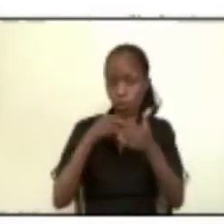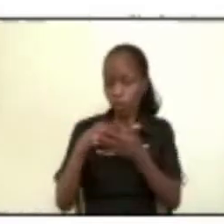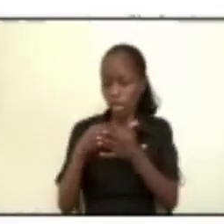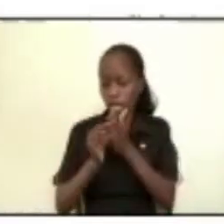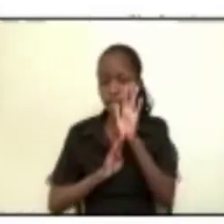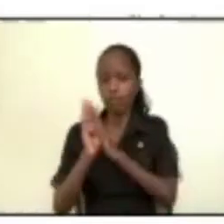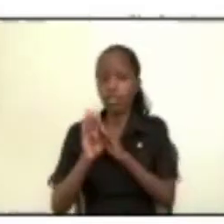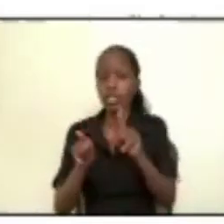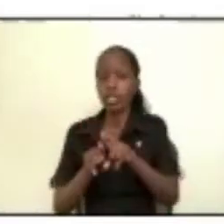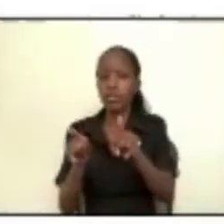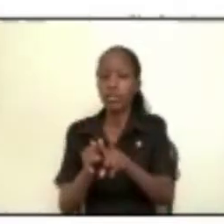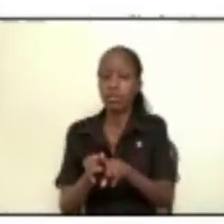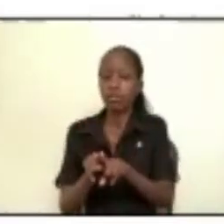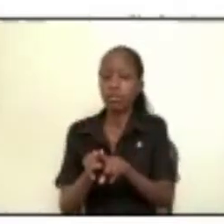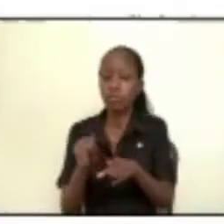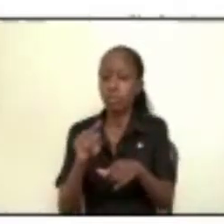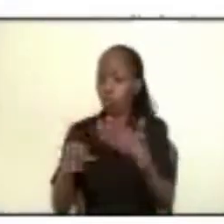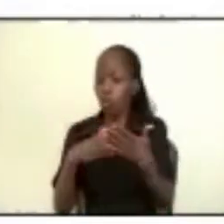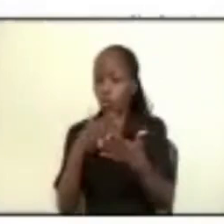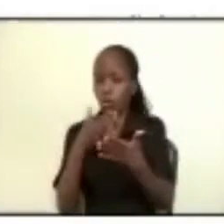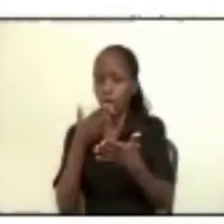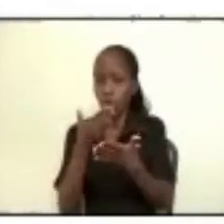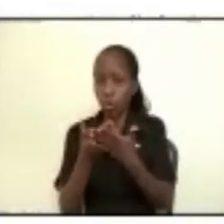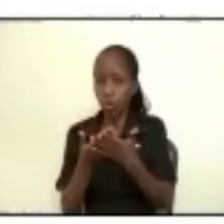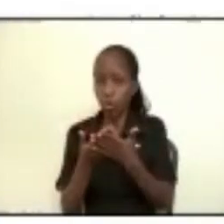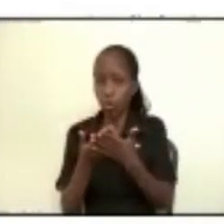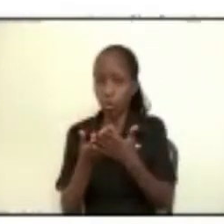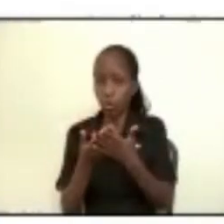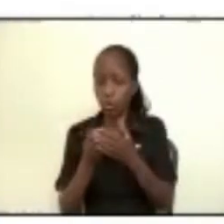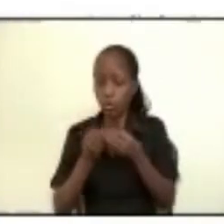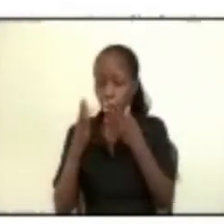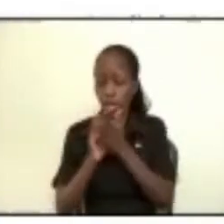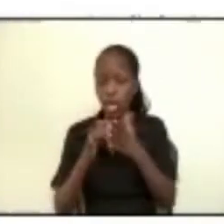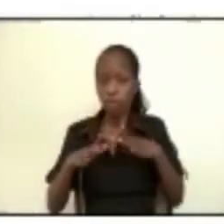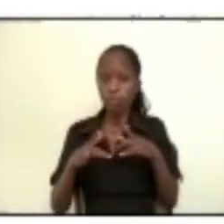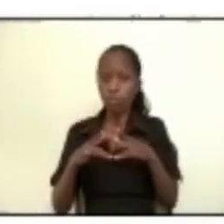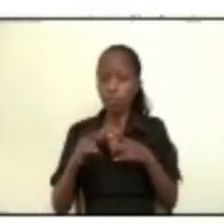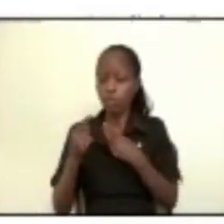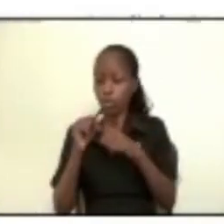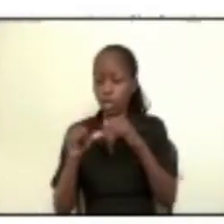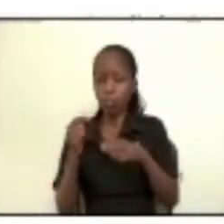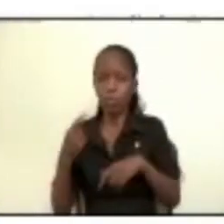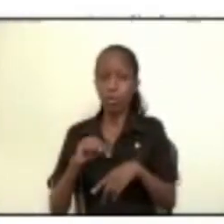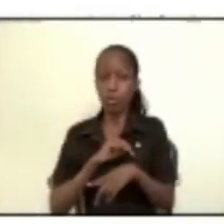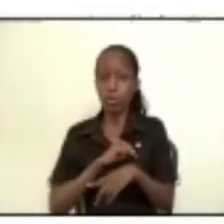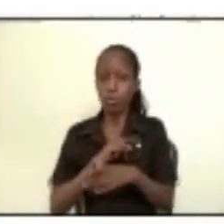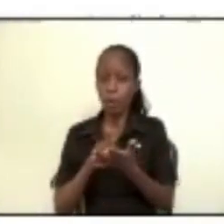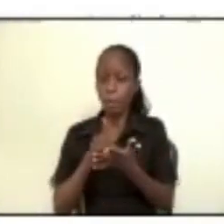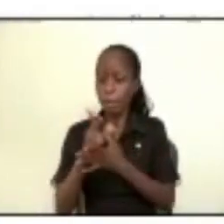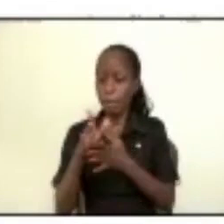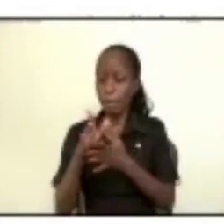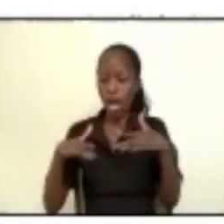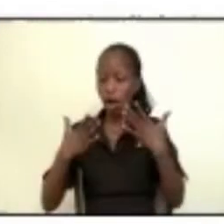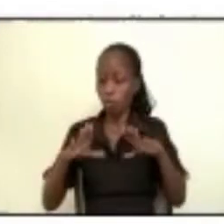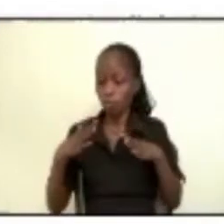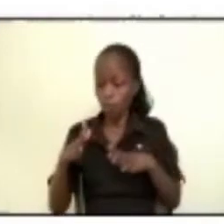development, and all these debts that we talk about. We actually play a huge role in how people view